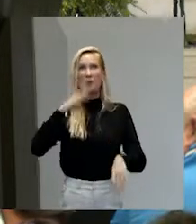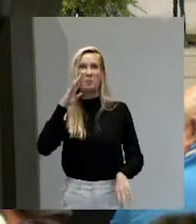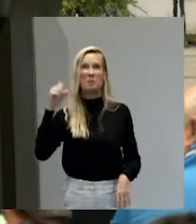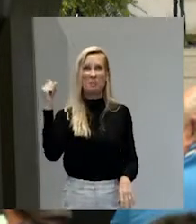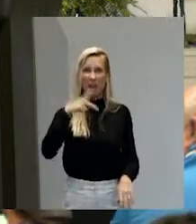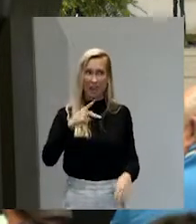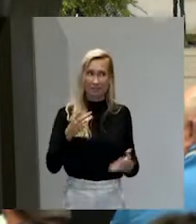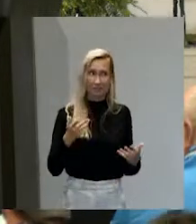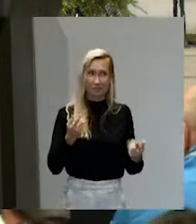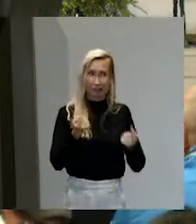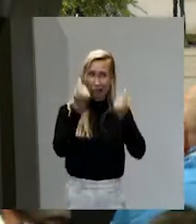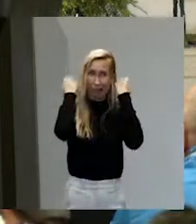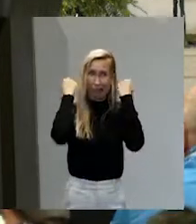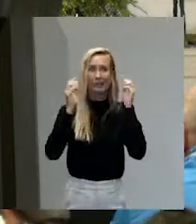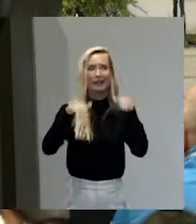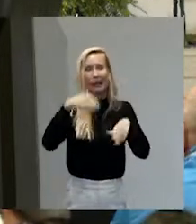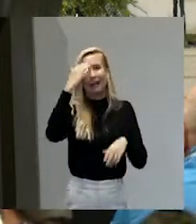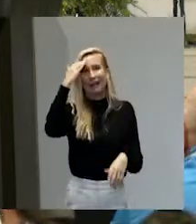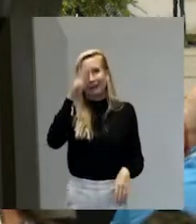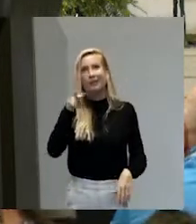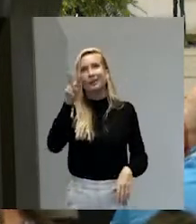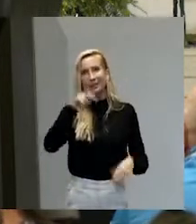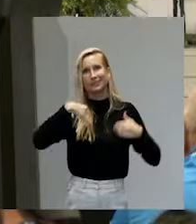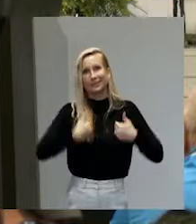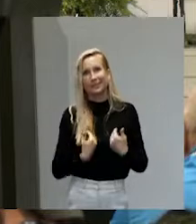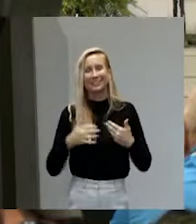Thank you, Miss Florida.